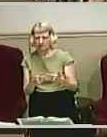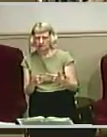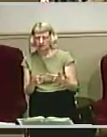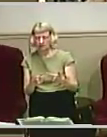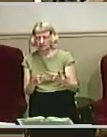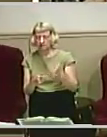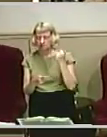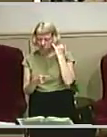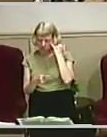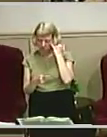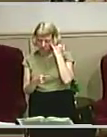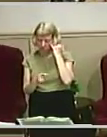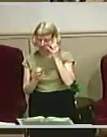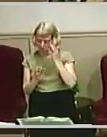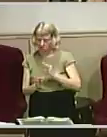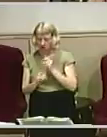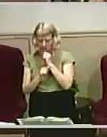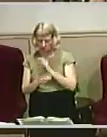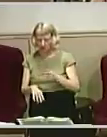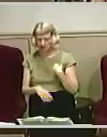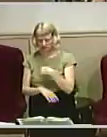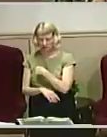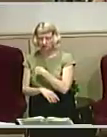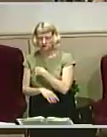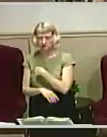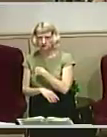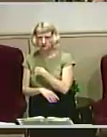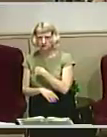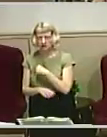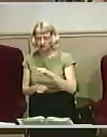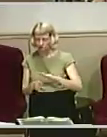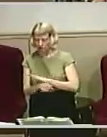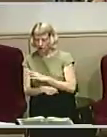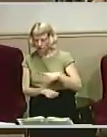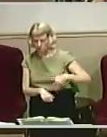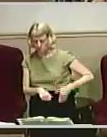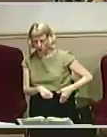if He chooses, He can bless us and He can fill our pockets.